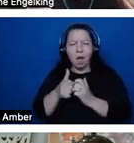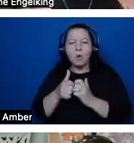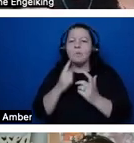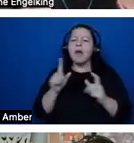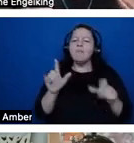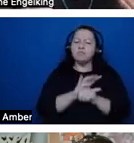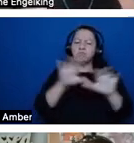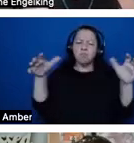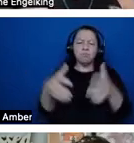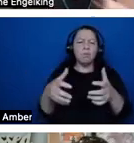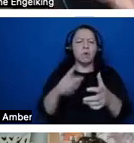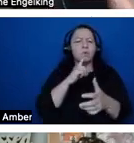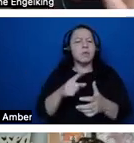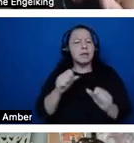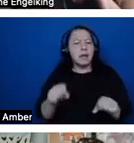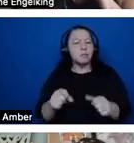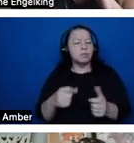some really tough stuff